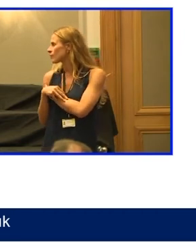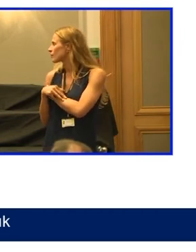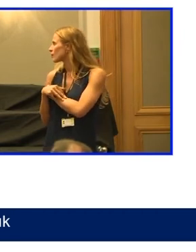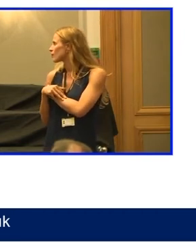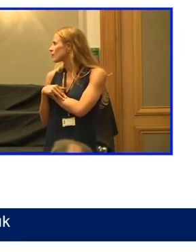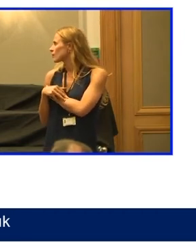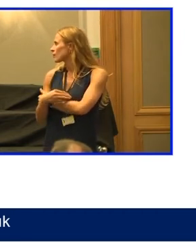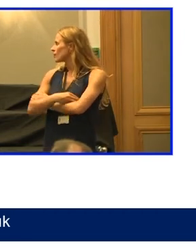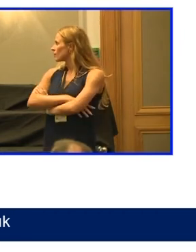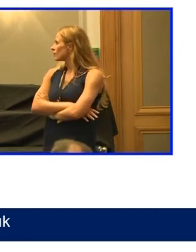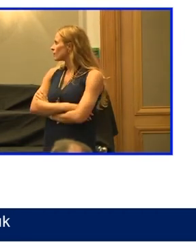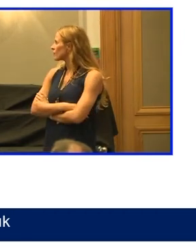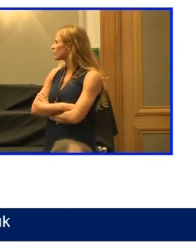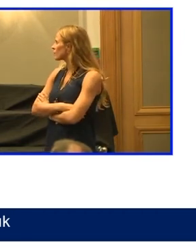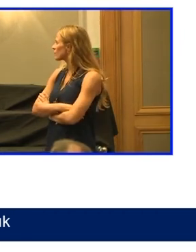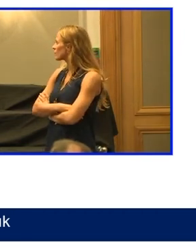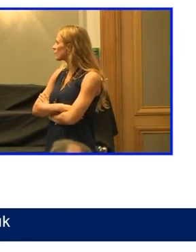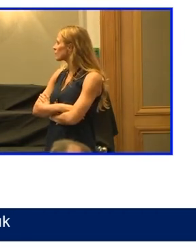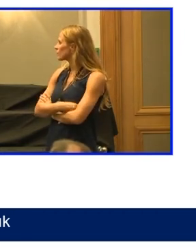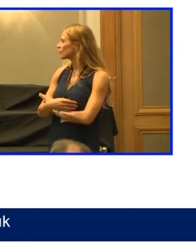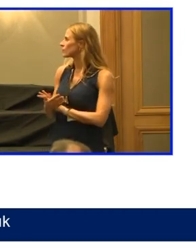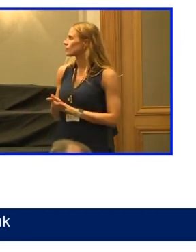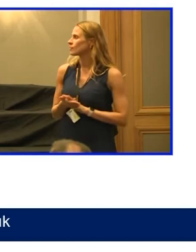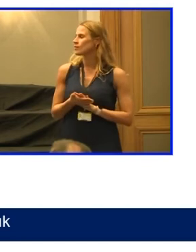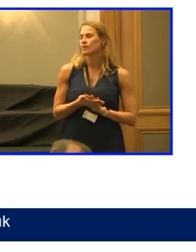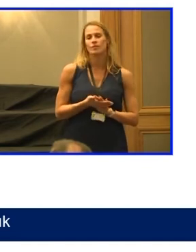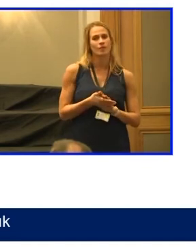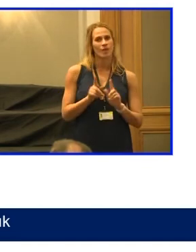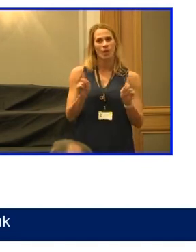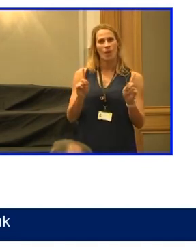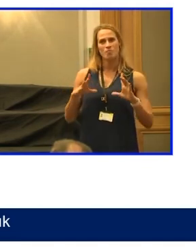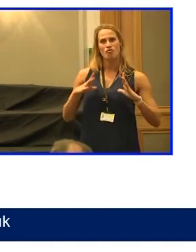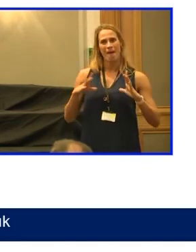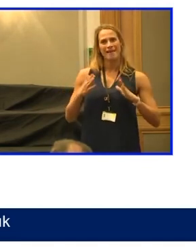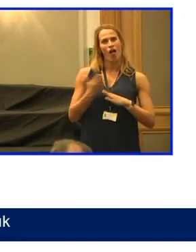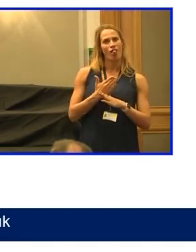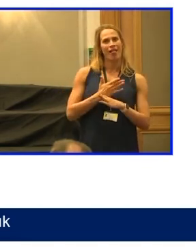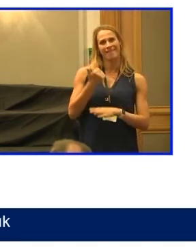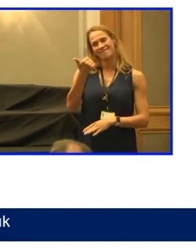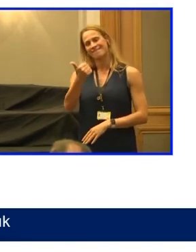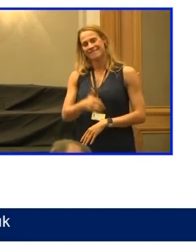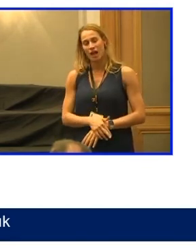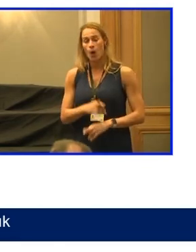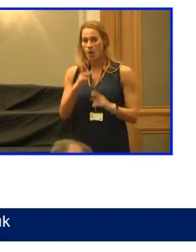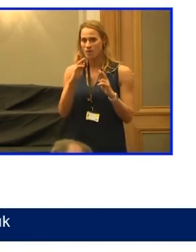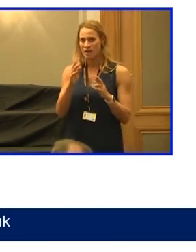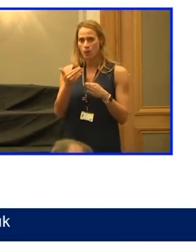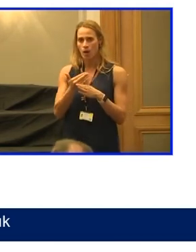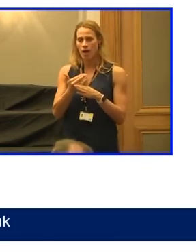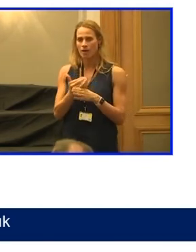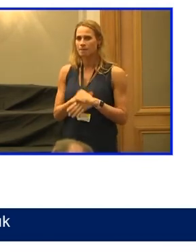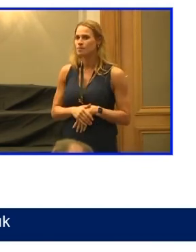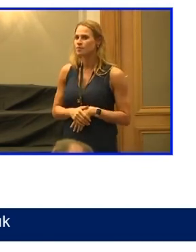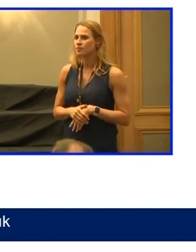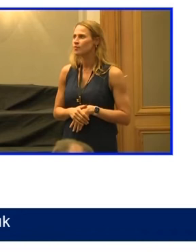So there we go. Here's one I prepared earlier. No blue beat badge. Sorry, guys. Sorry. Right, let's hopefully hear. Apple folder,